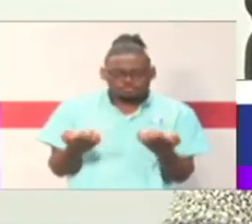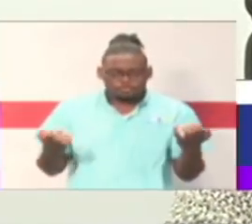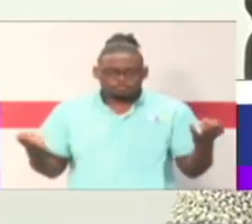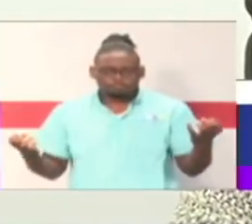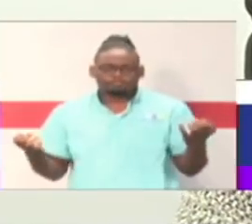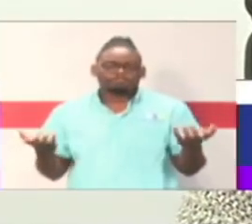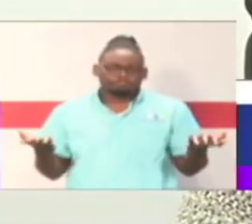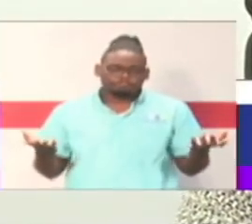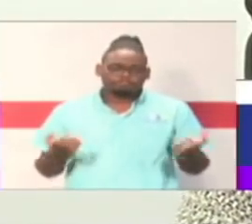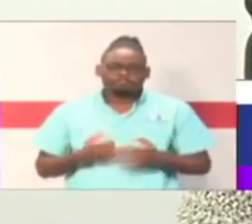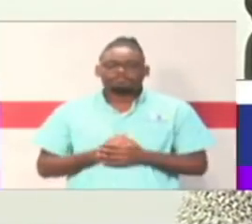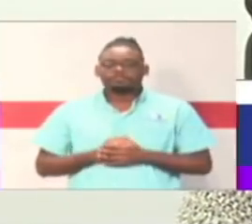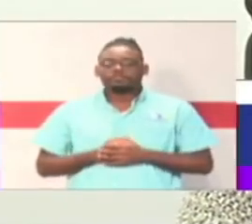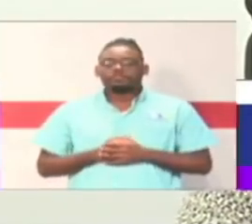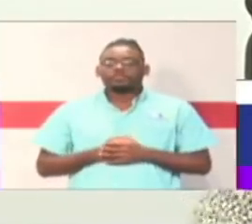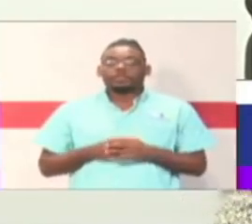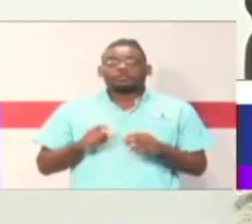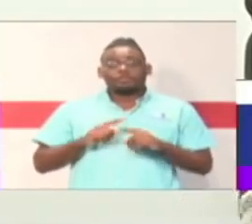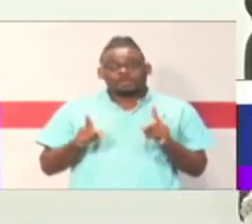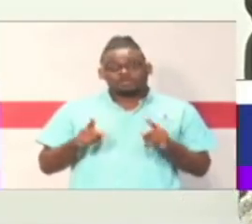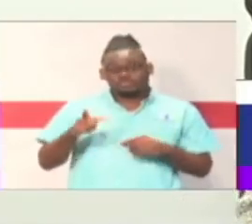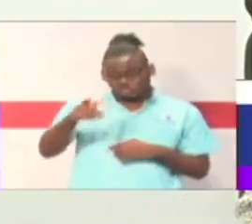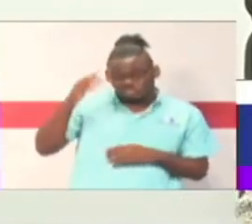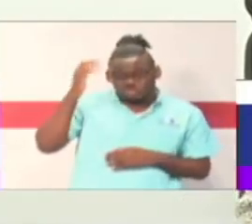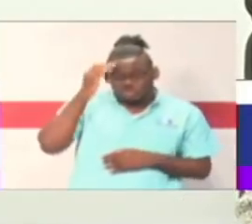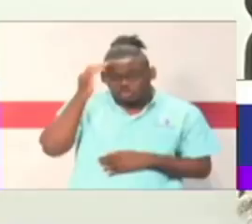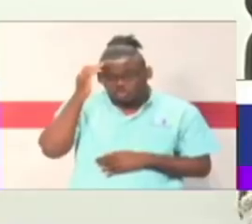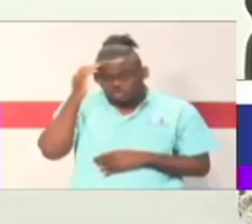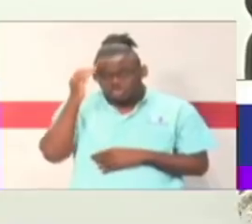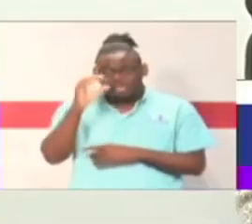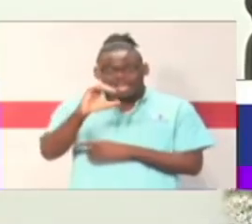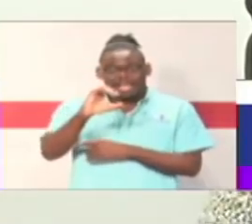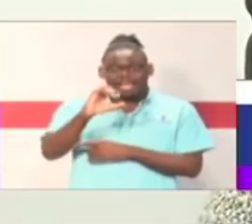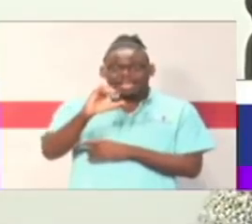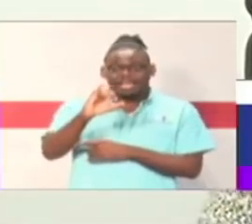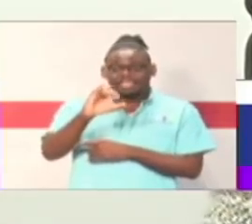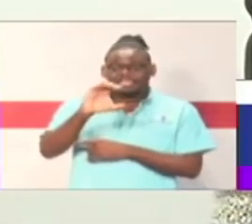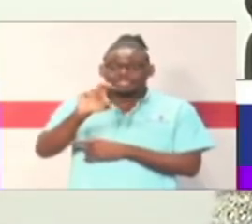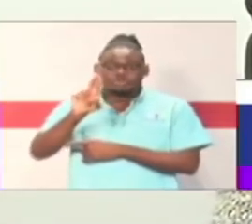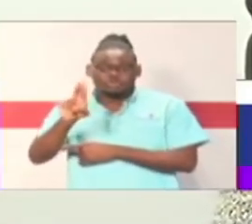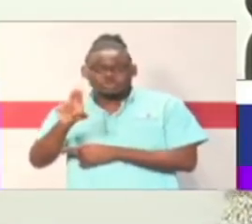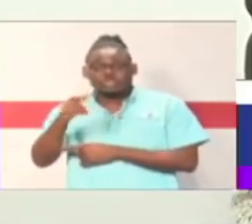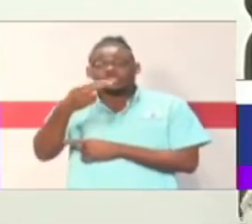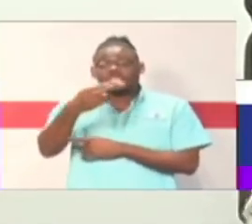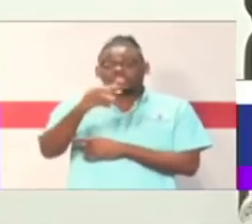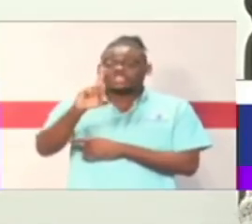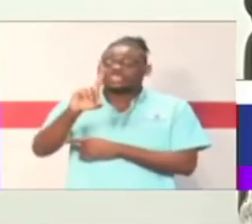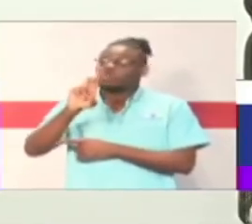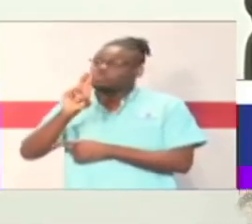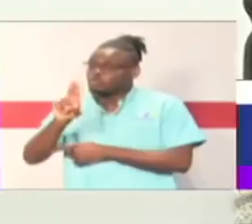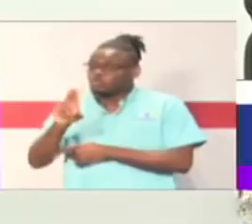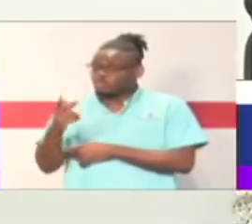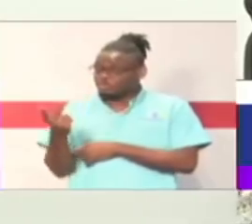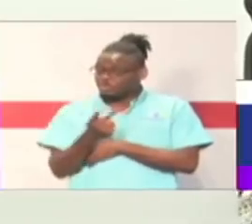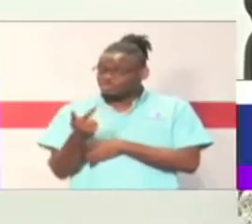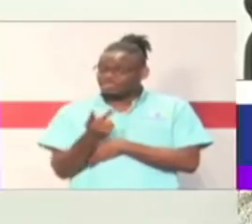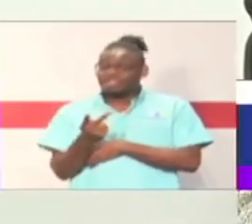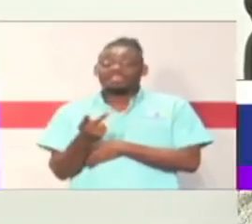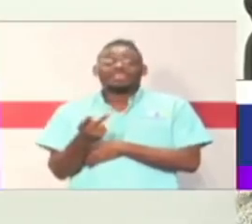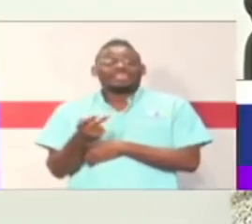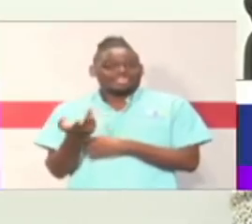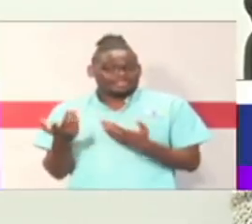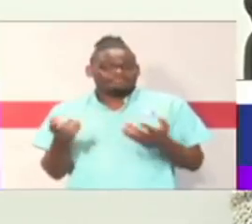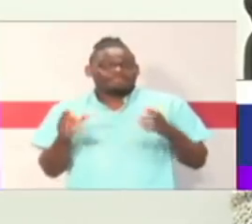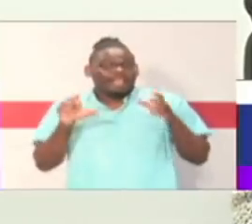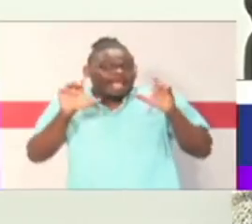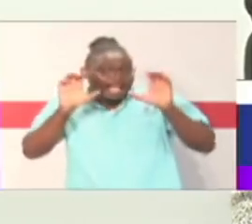the high dependency unit capacity, which is where we're seeing the higher levels, can be increased in case of an increased number of cases or a